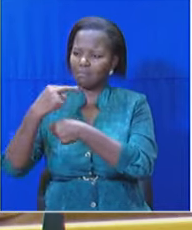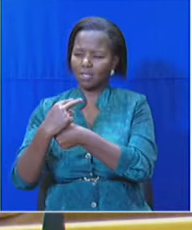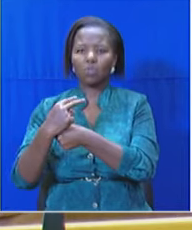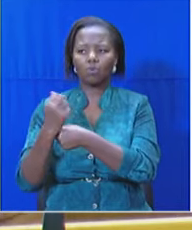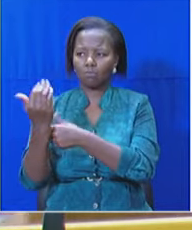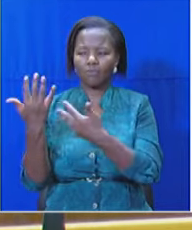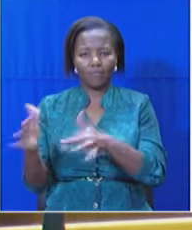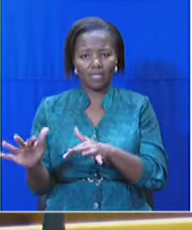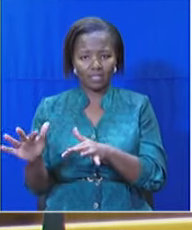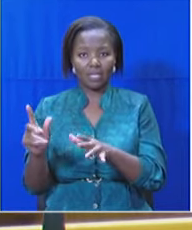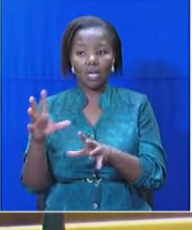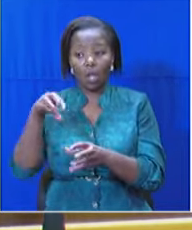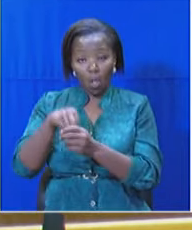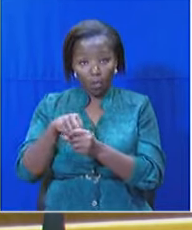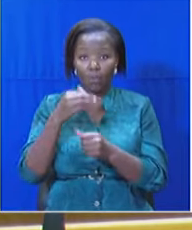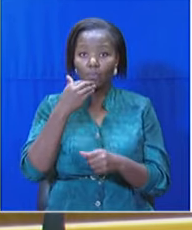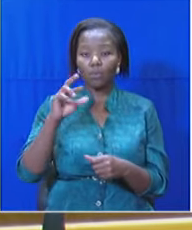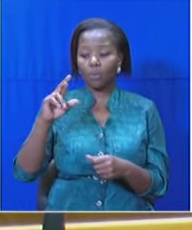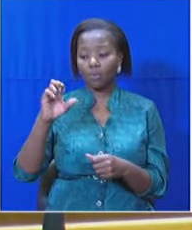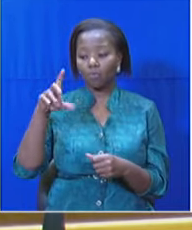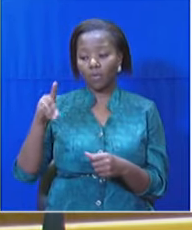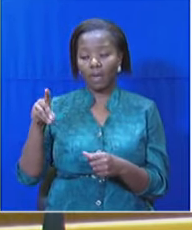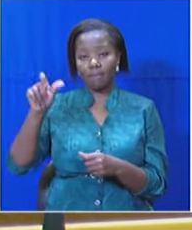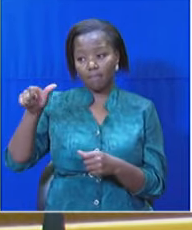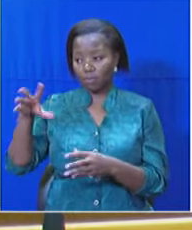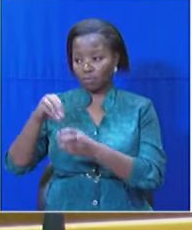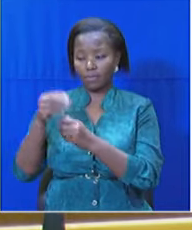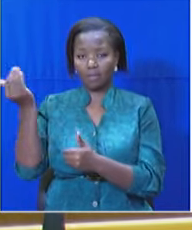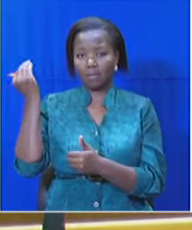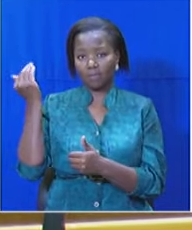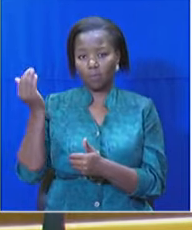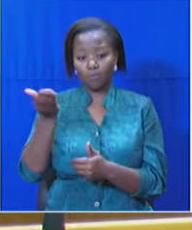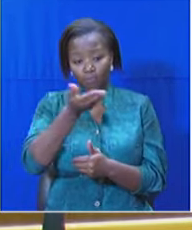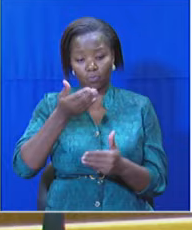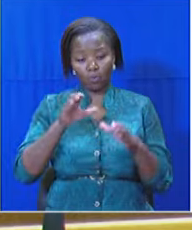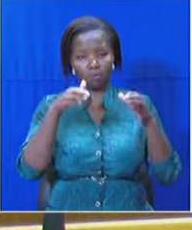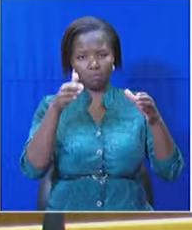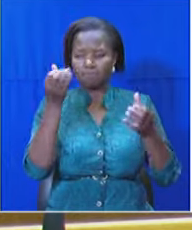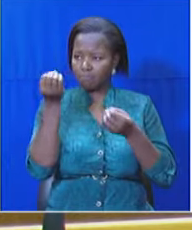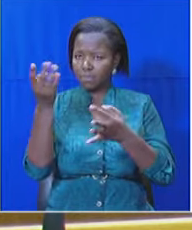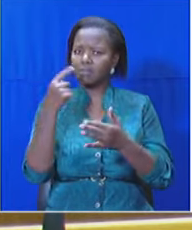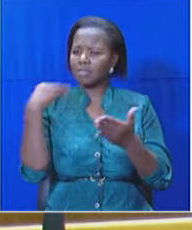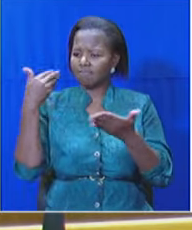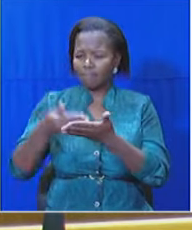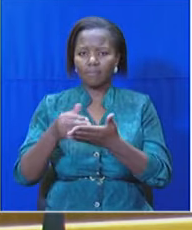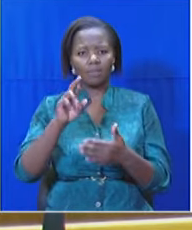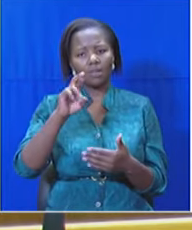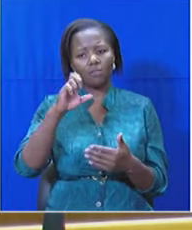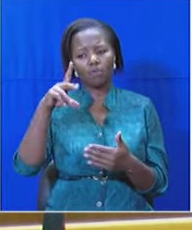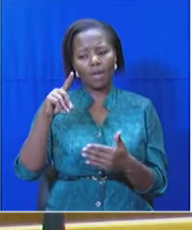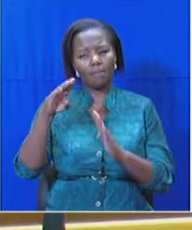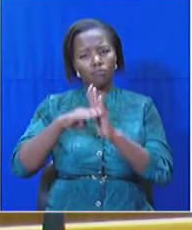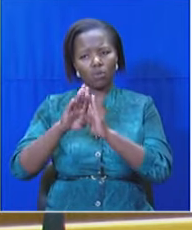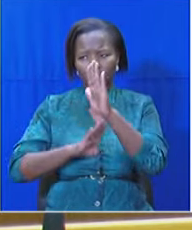beneficiaries of the recap. Stakeholders and beneficiaries demonstrated evidence of the success of the recap program. Testimonies